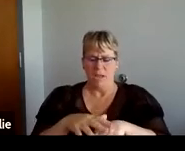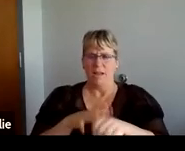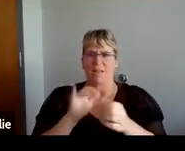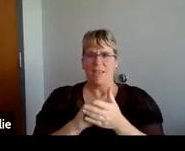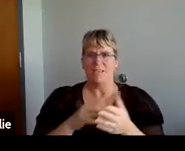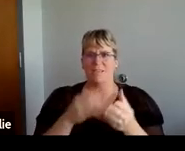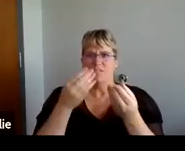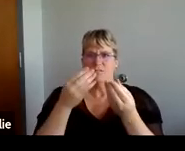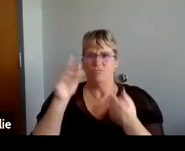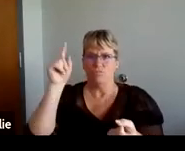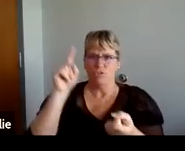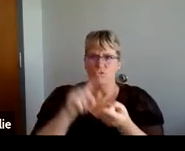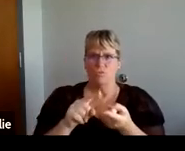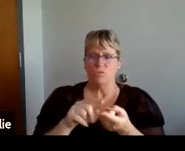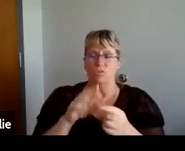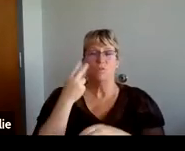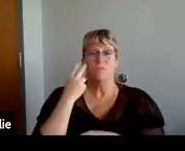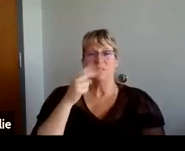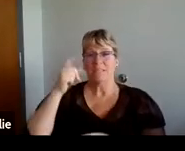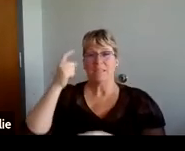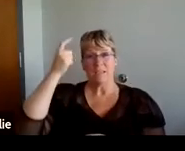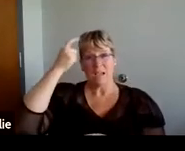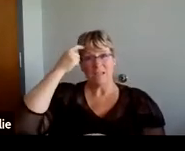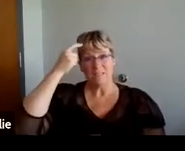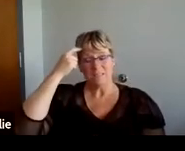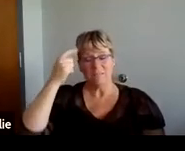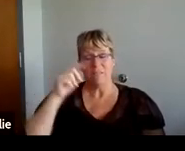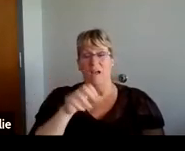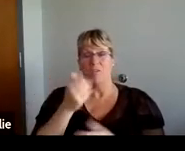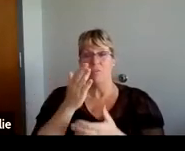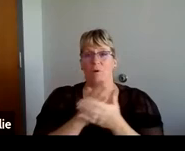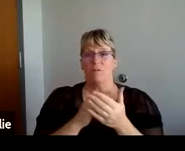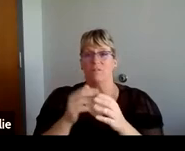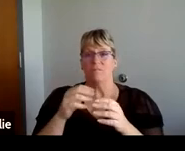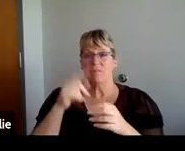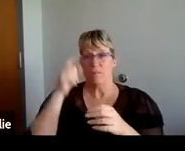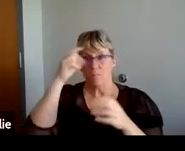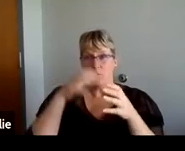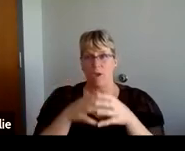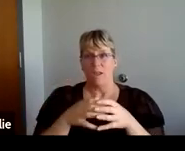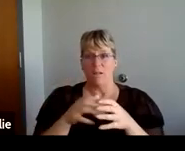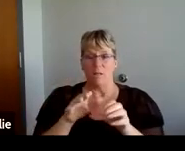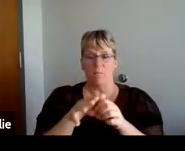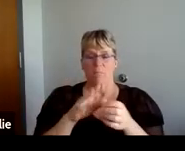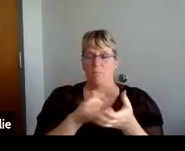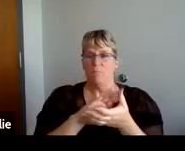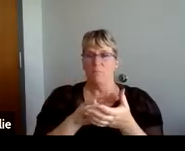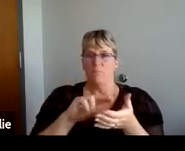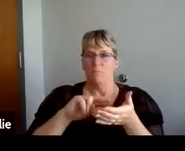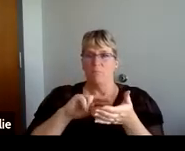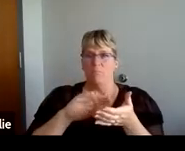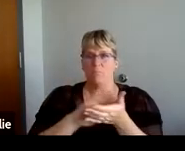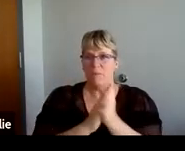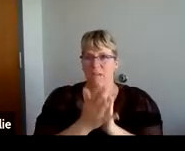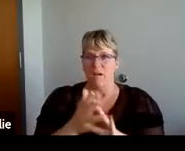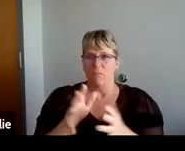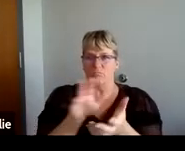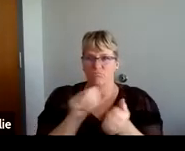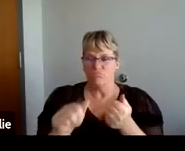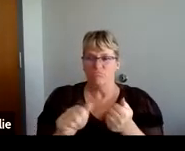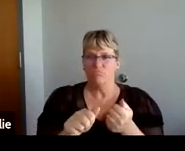And we see cognition and other areas of the brain become eroded. Heroin and the